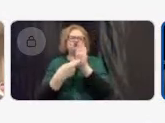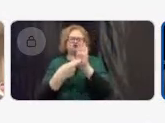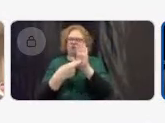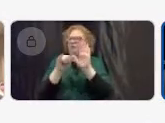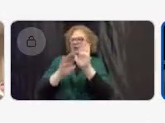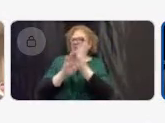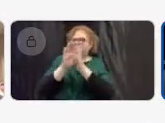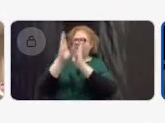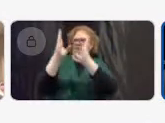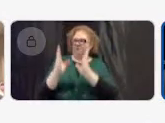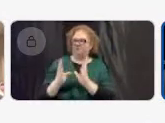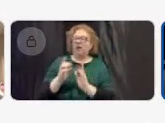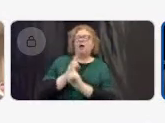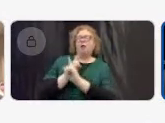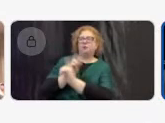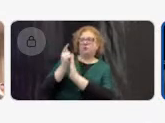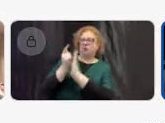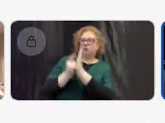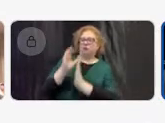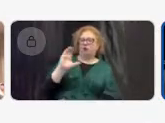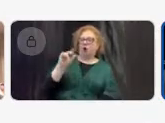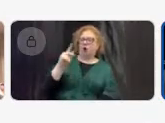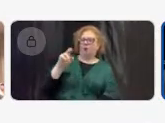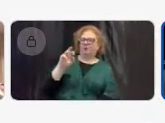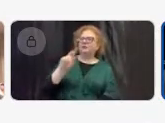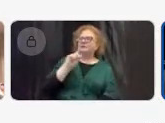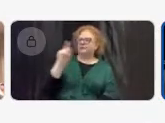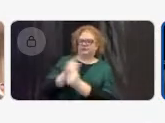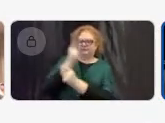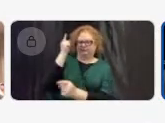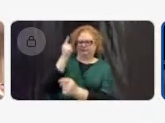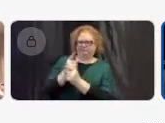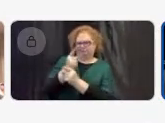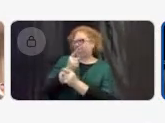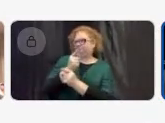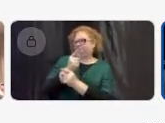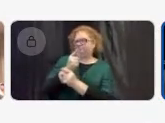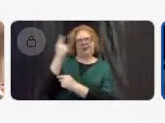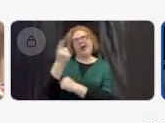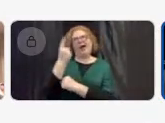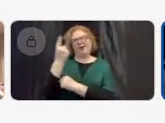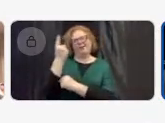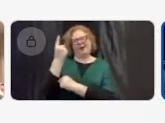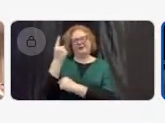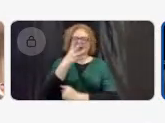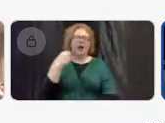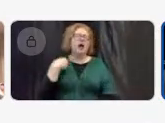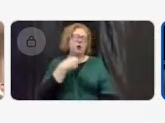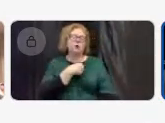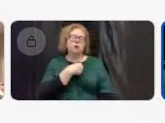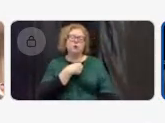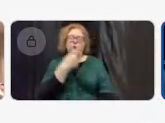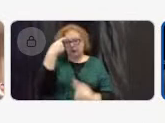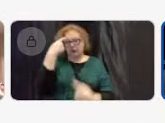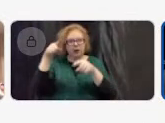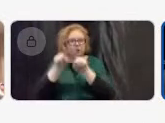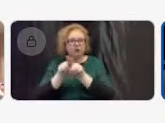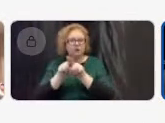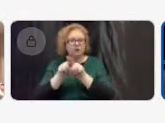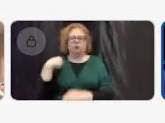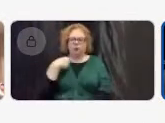absolutely and completely and totally correct, always. And we agree that we will do